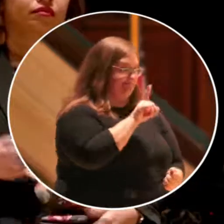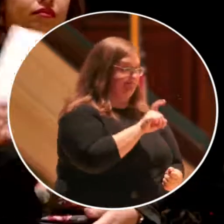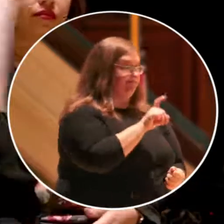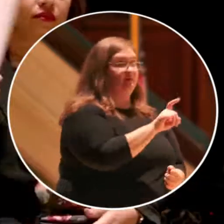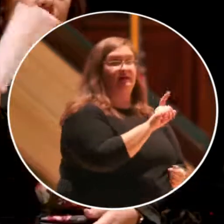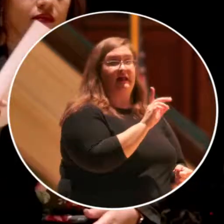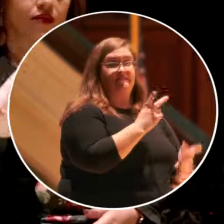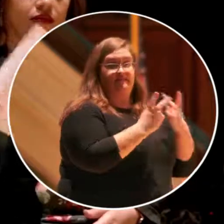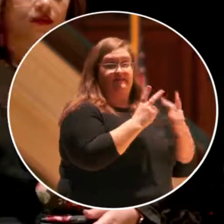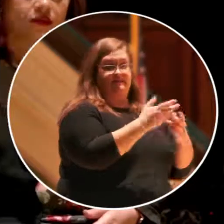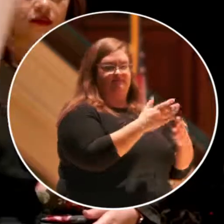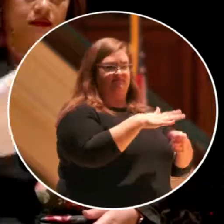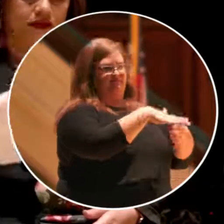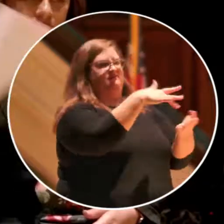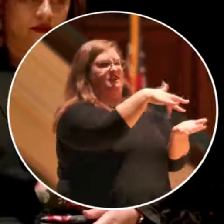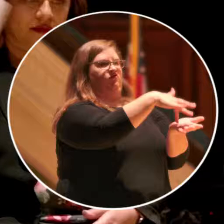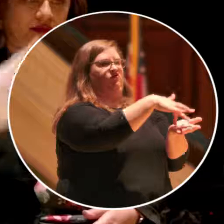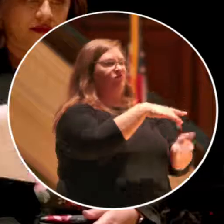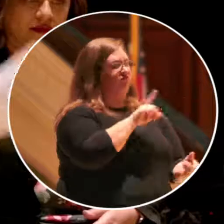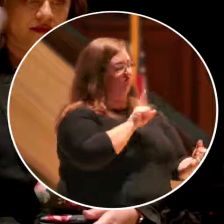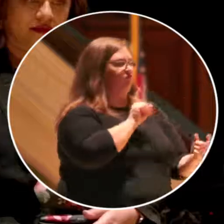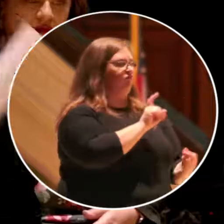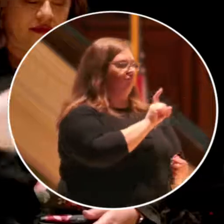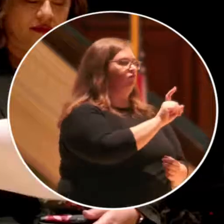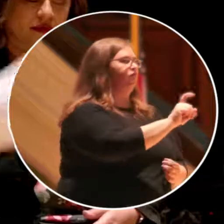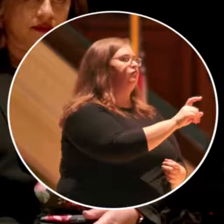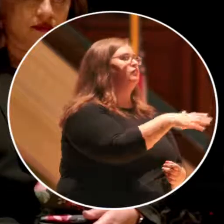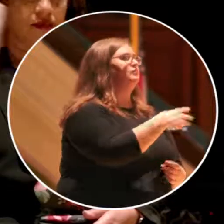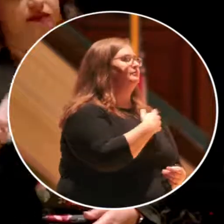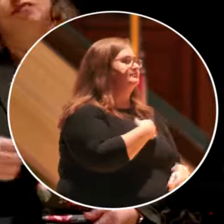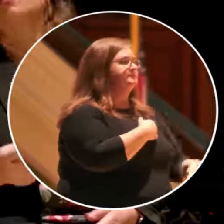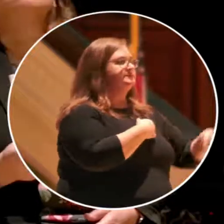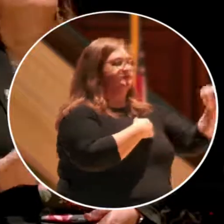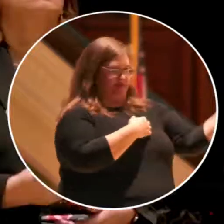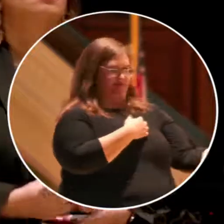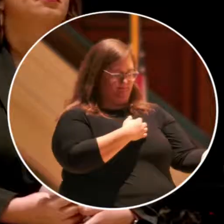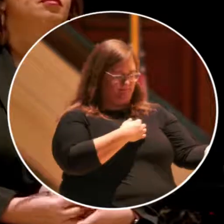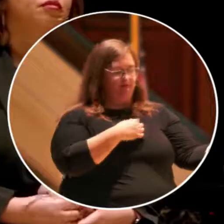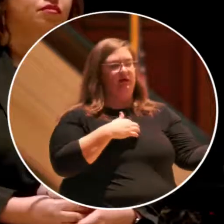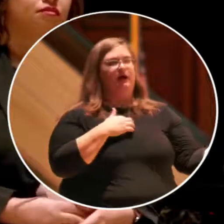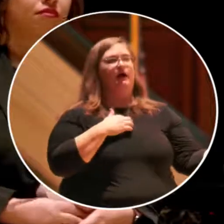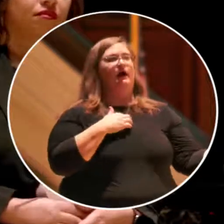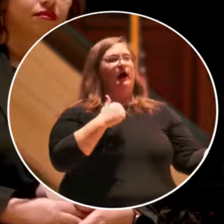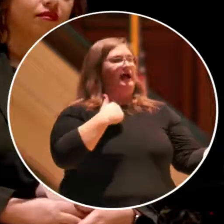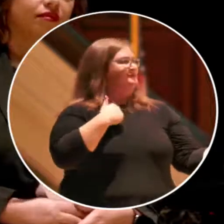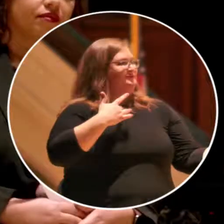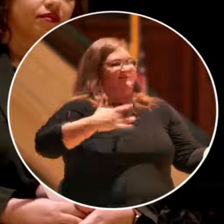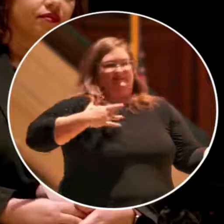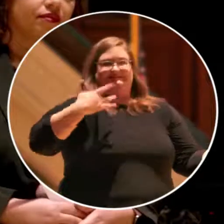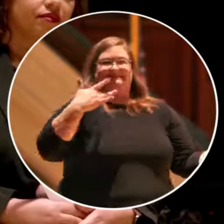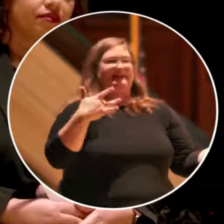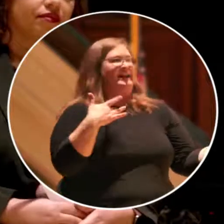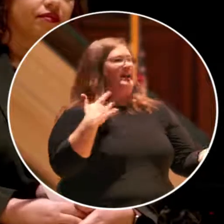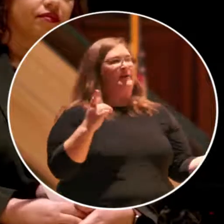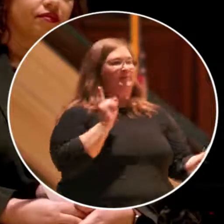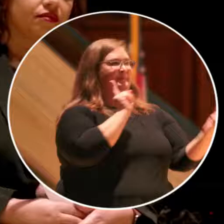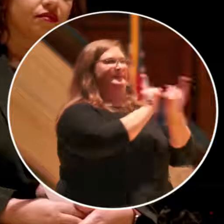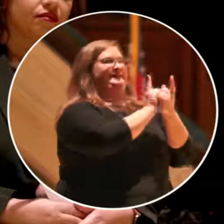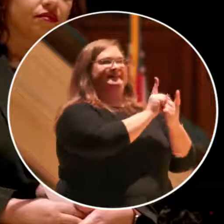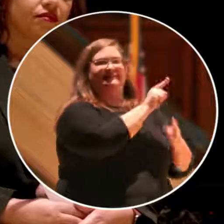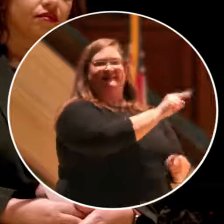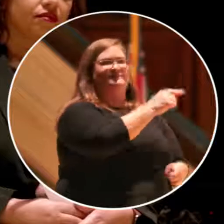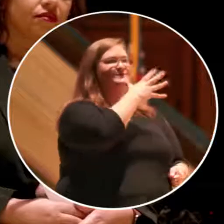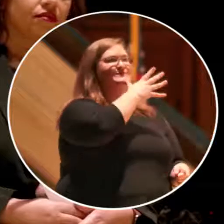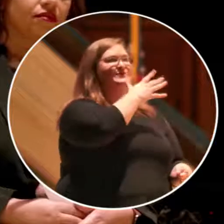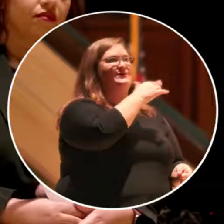at the visit center. She was sitting on a couch in the small room. I was finally getting to meet this person that